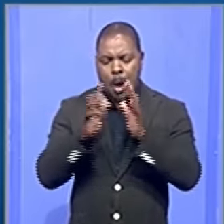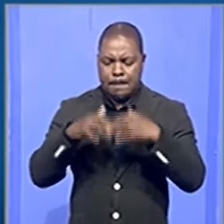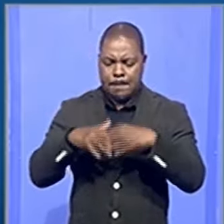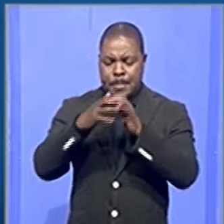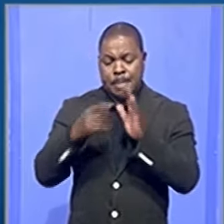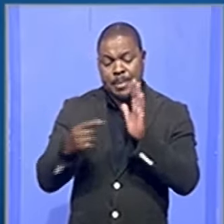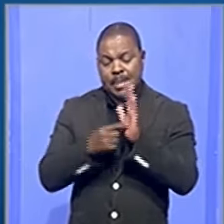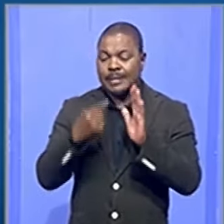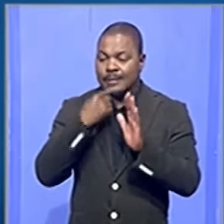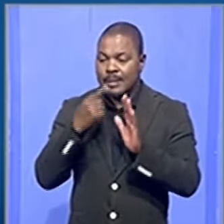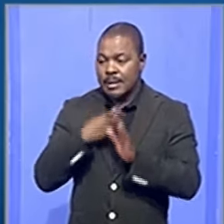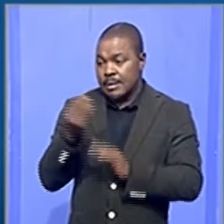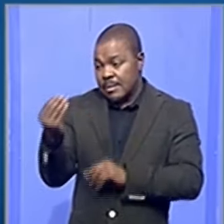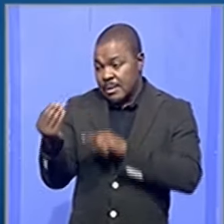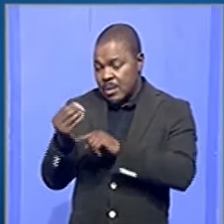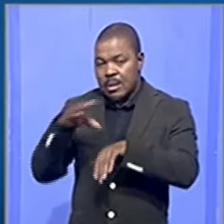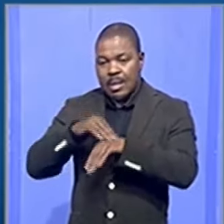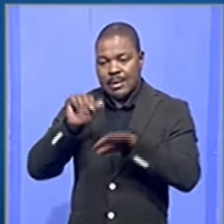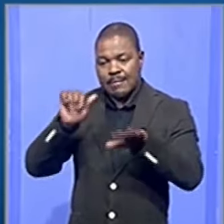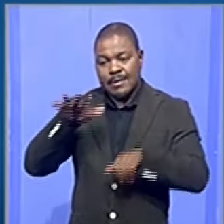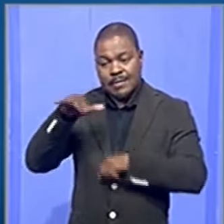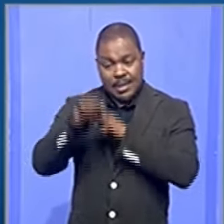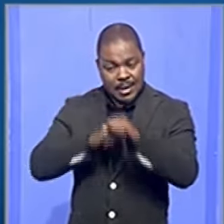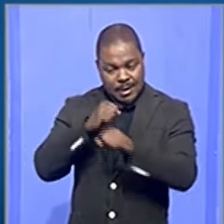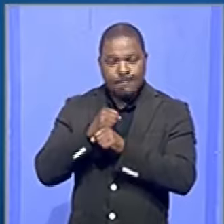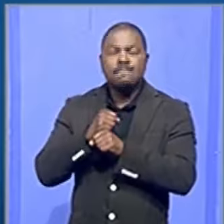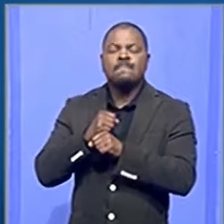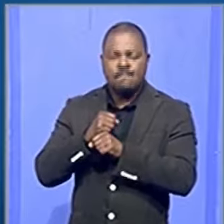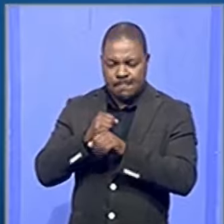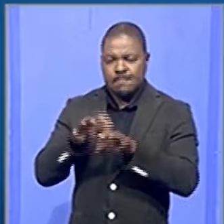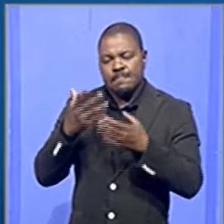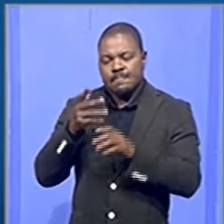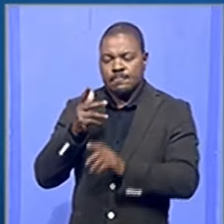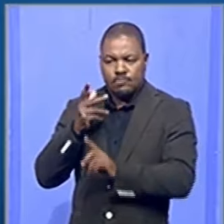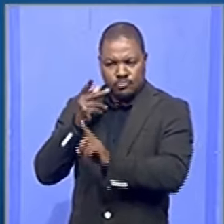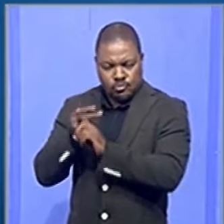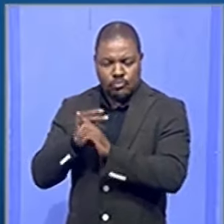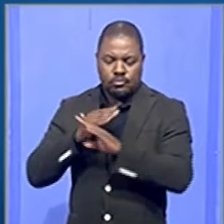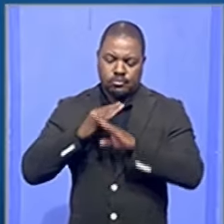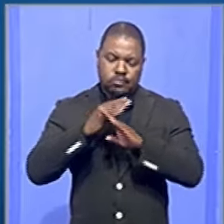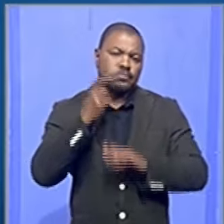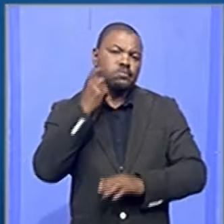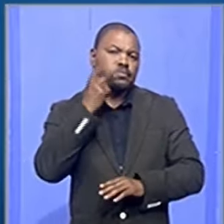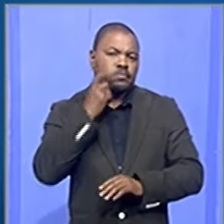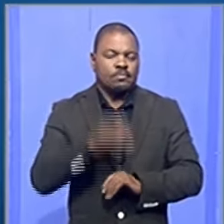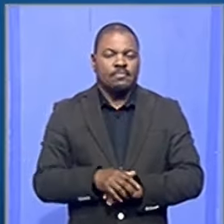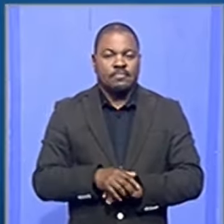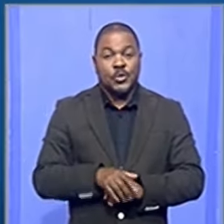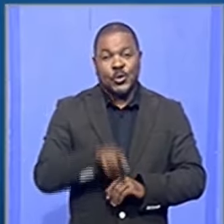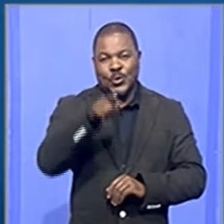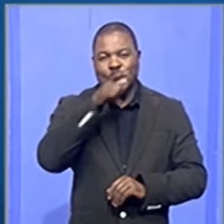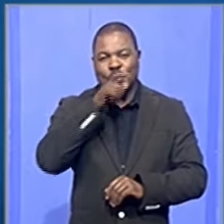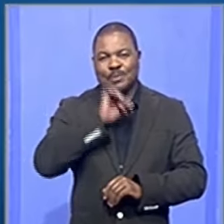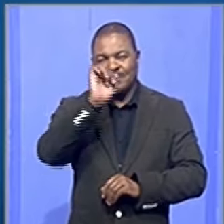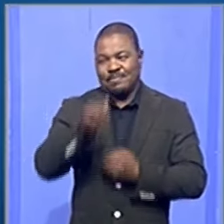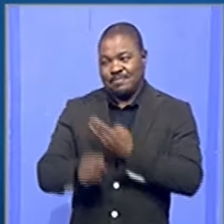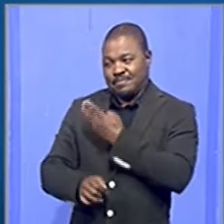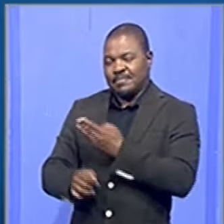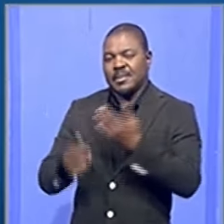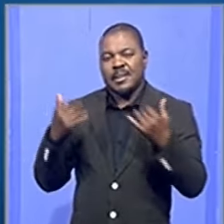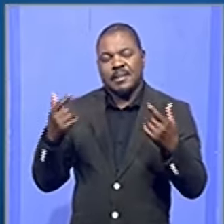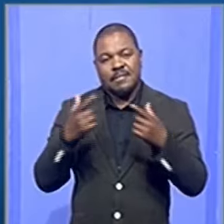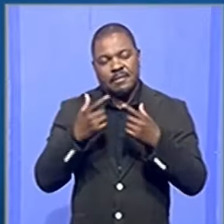gore ngwana ge a na le mengwaga e 15 a be le thibela pelegi a o be le maikutlo a lena gomme maikutlo a lena ka mokgwa